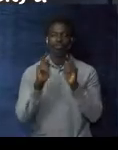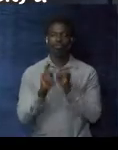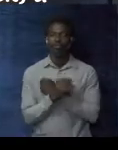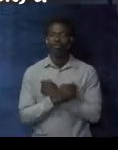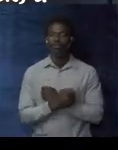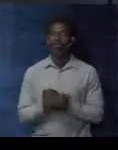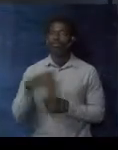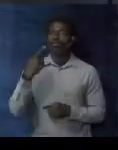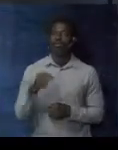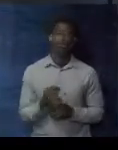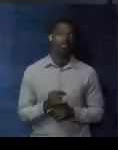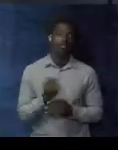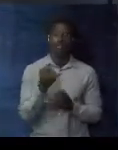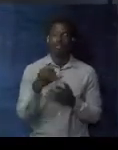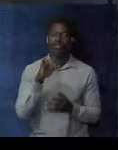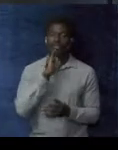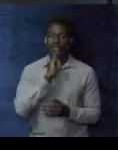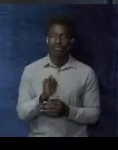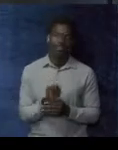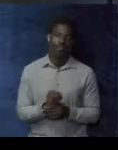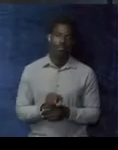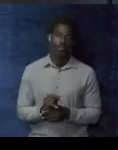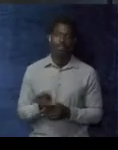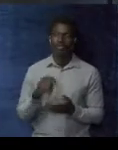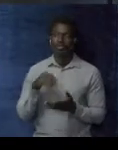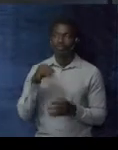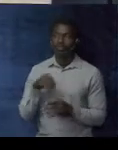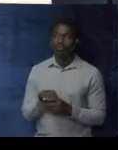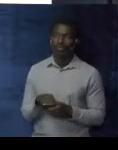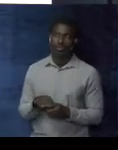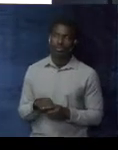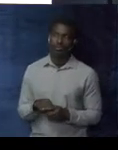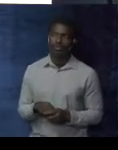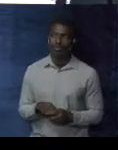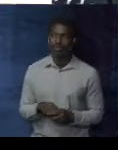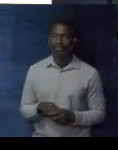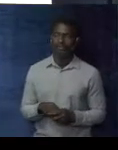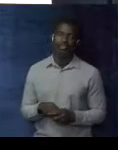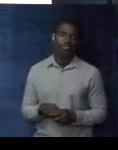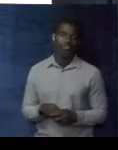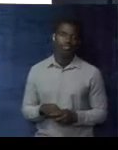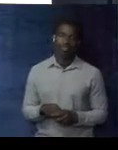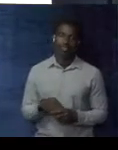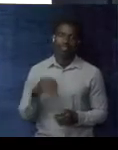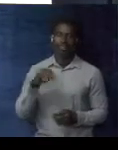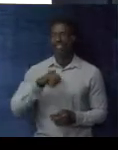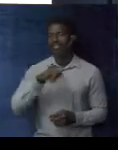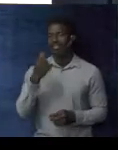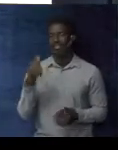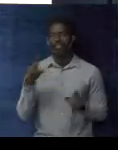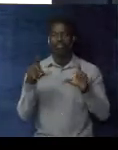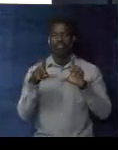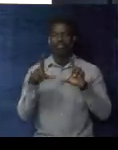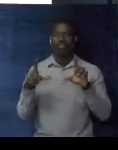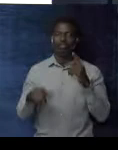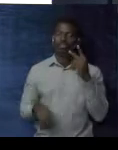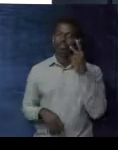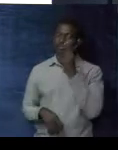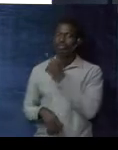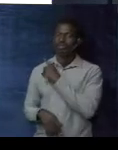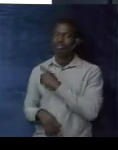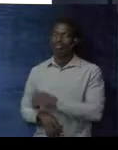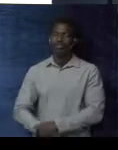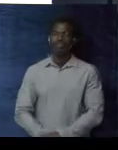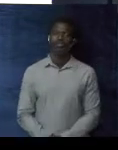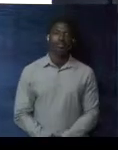Okay. The diagram is labeled in a foreign language. I don't even know the language. This diagram is